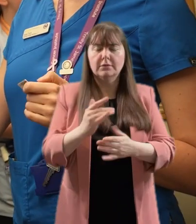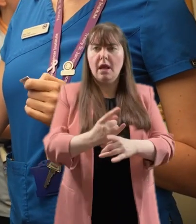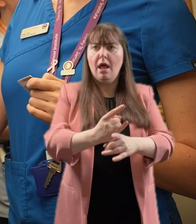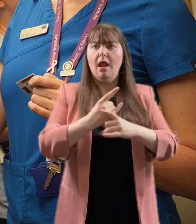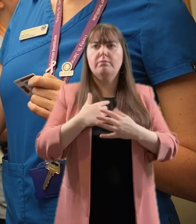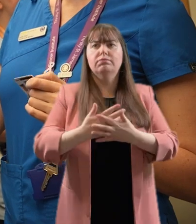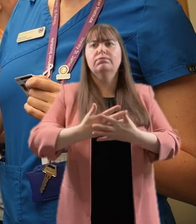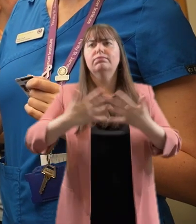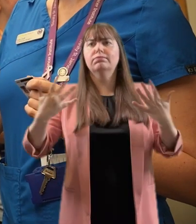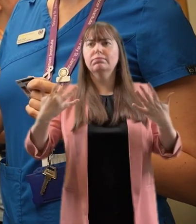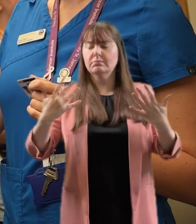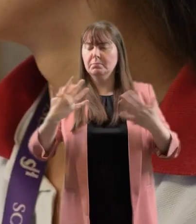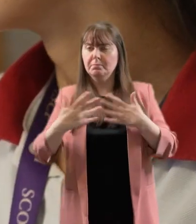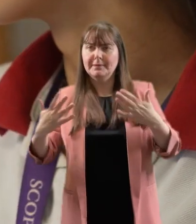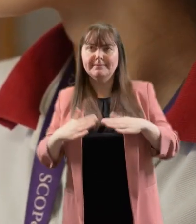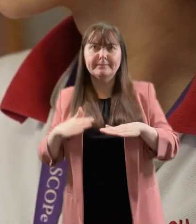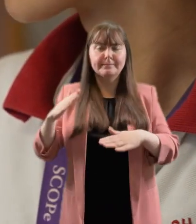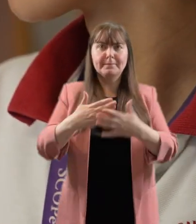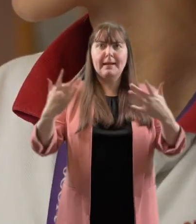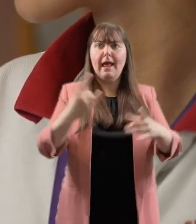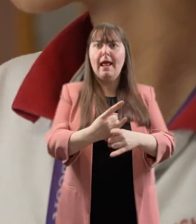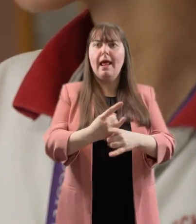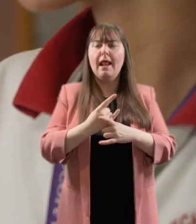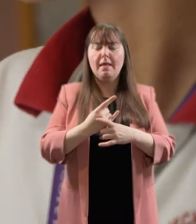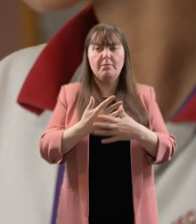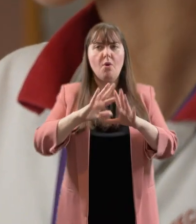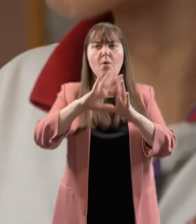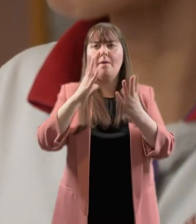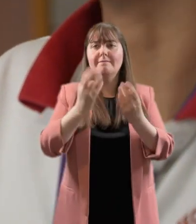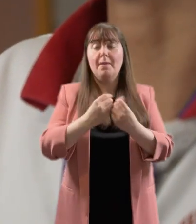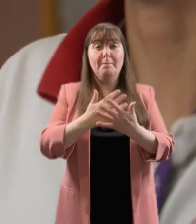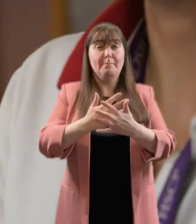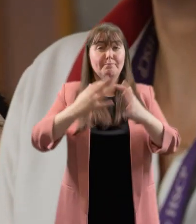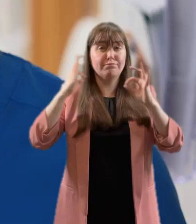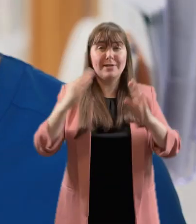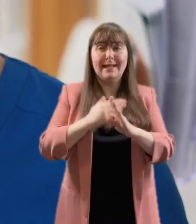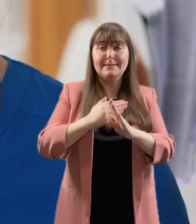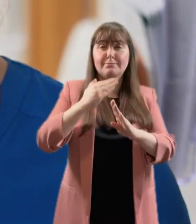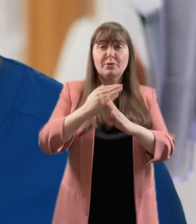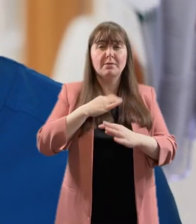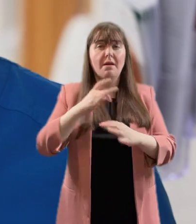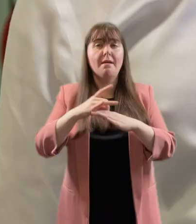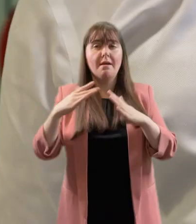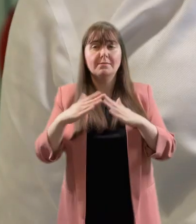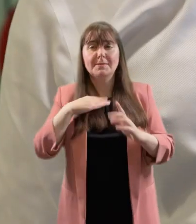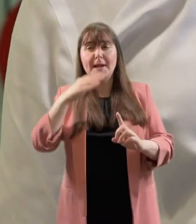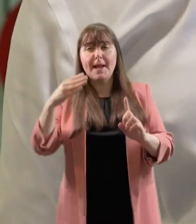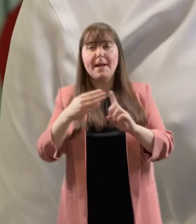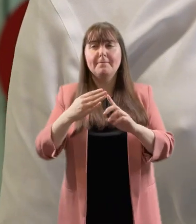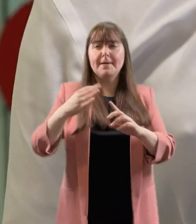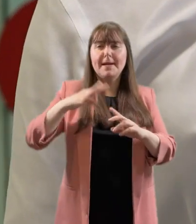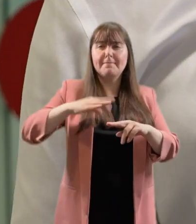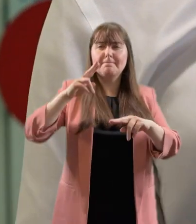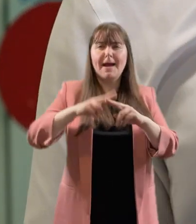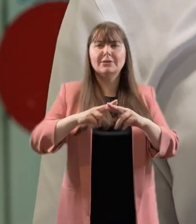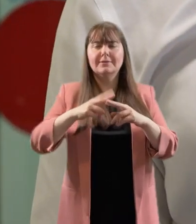It's dramatically helped us, and especially having that MDT input has been a big help. Yeah, overall it's been a brilliant improvement to the hospital. Our aim